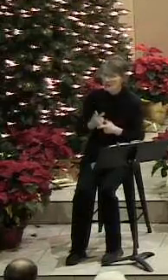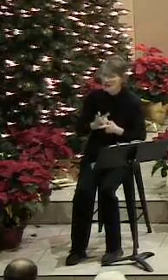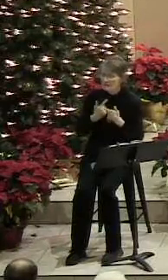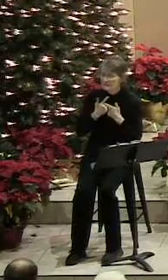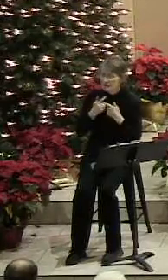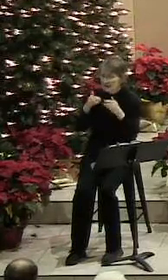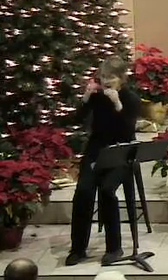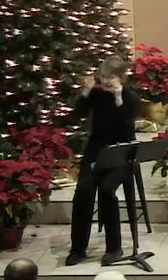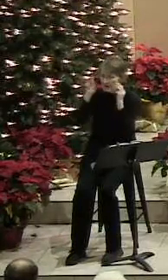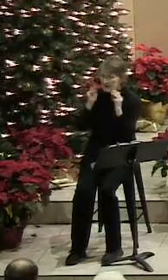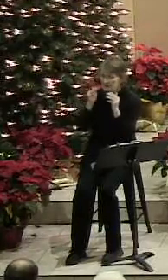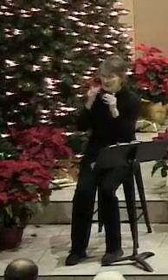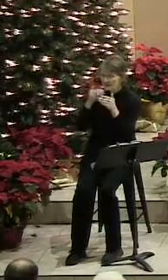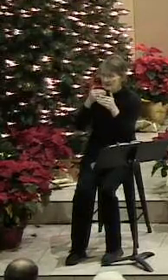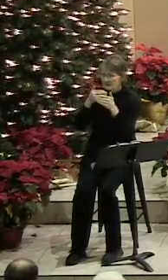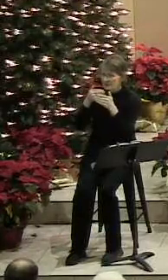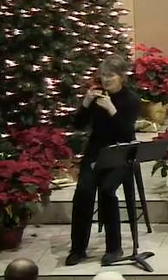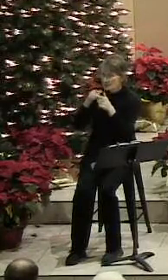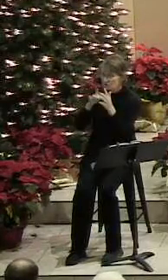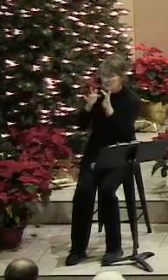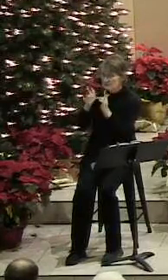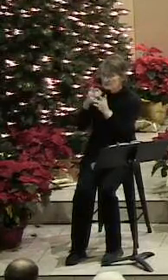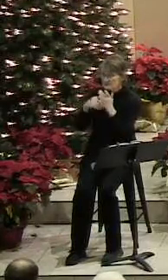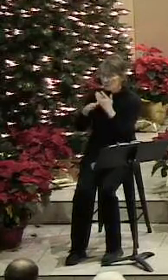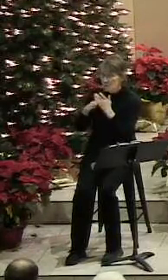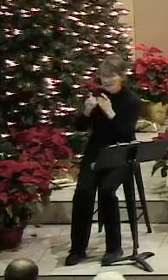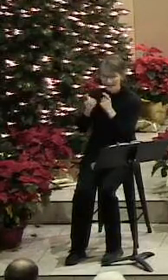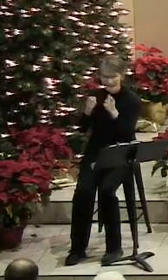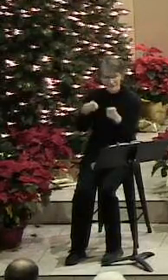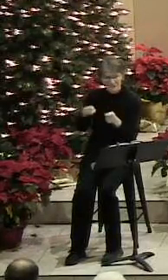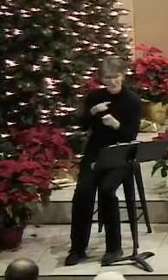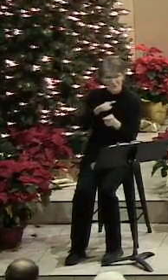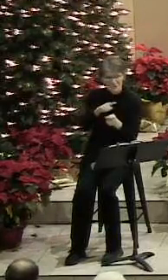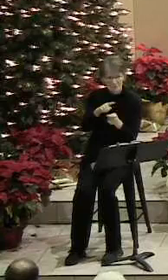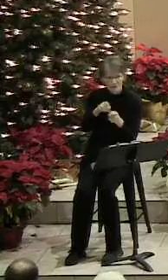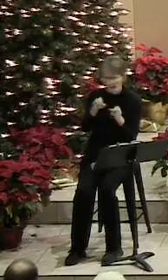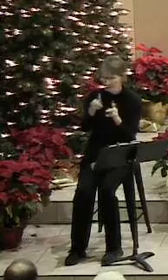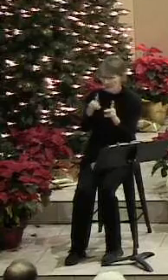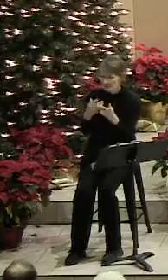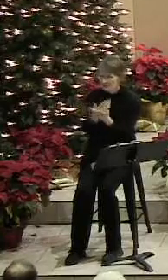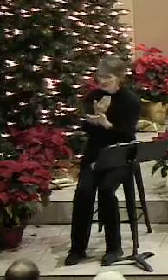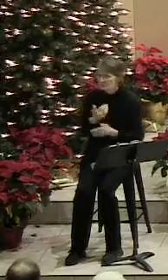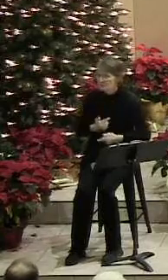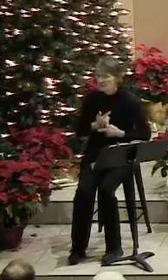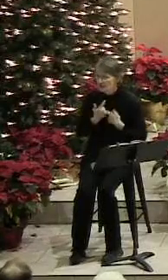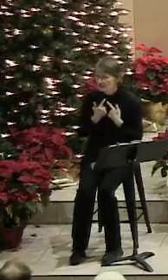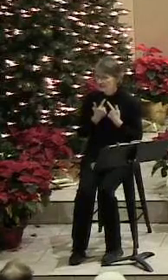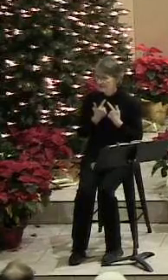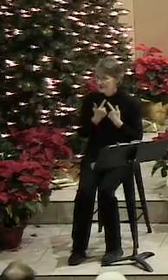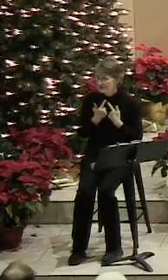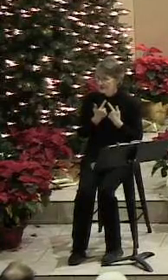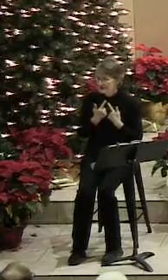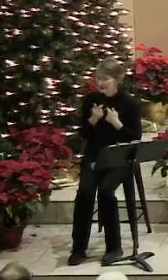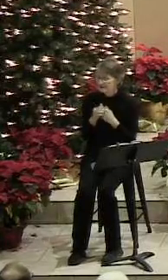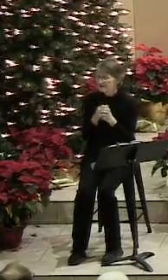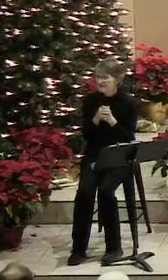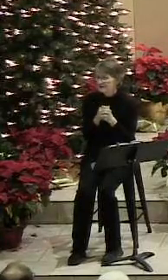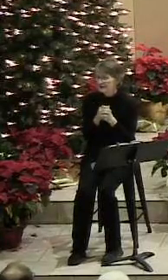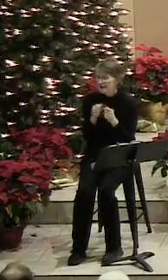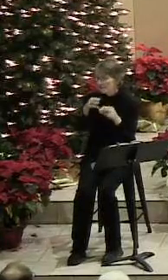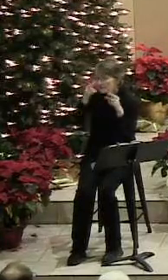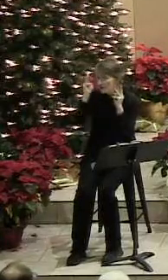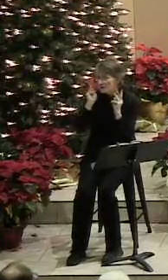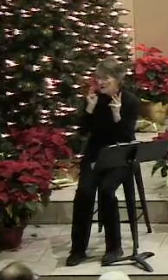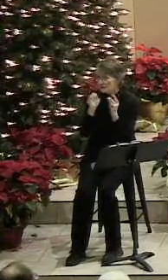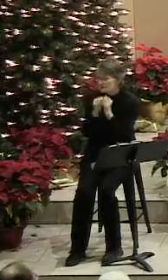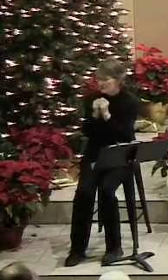But Mary gave birth to life himself. She gave birth to the new Adam. She gave birth to our fresh start. And she was